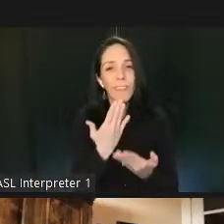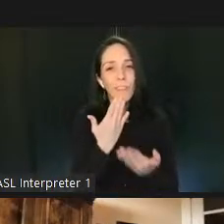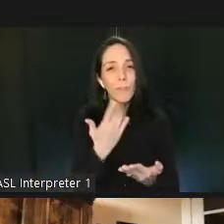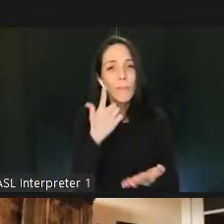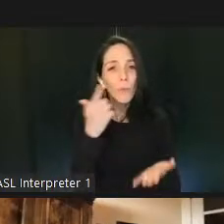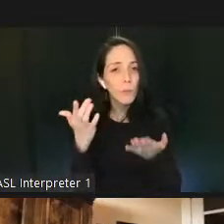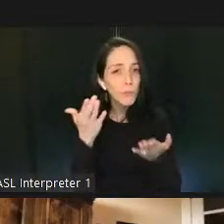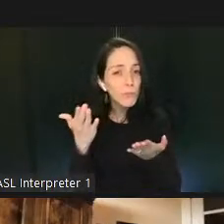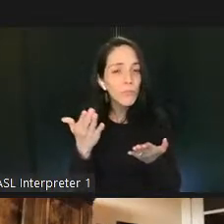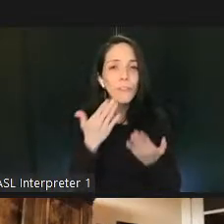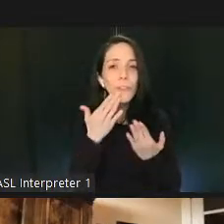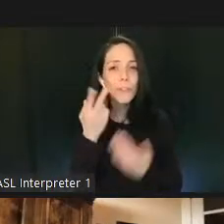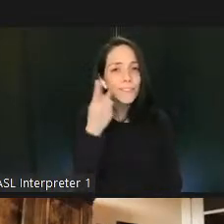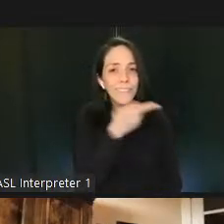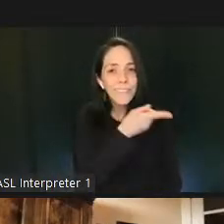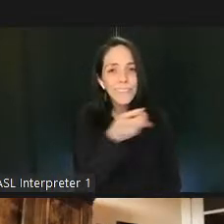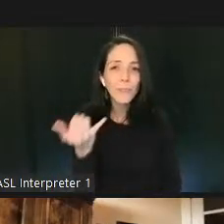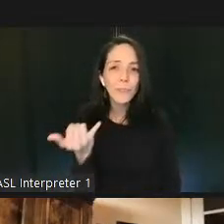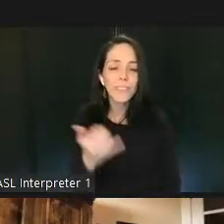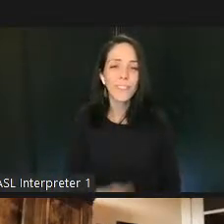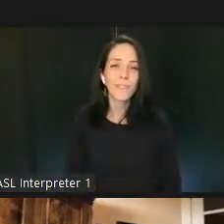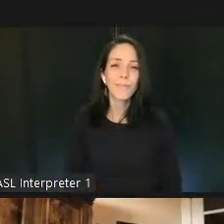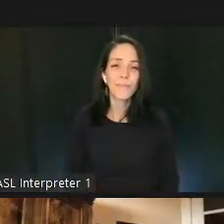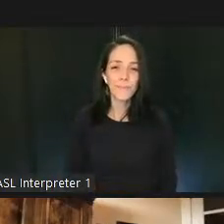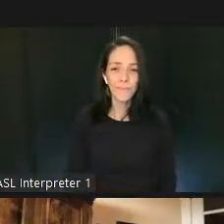serving, and it's good to see you all tonight.